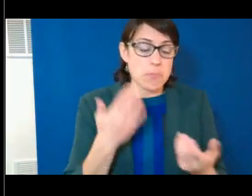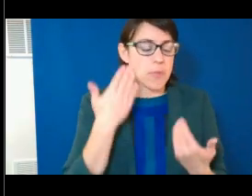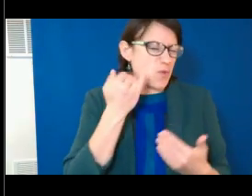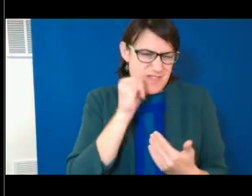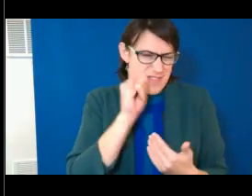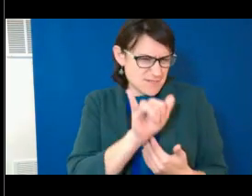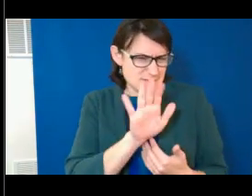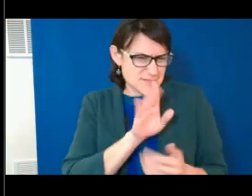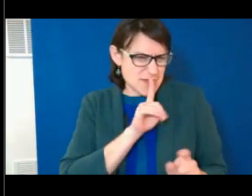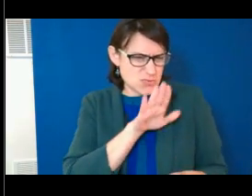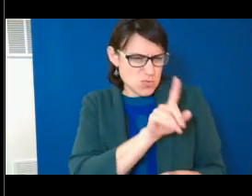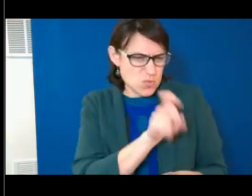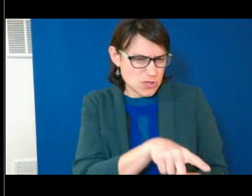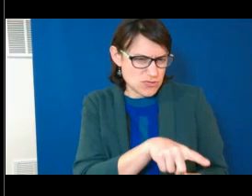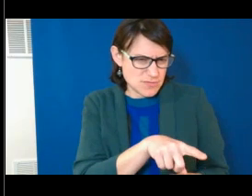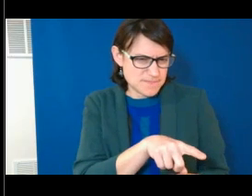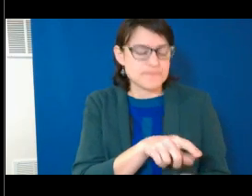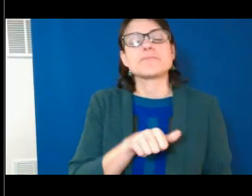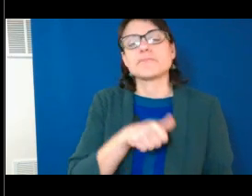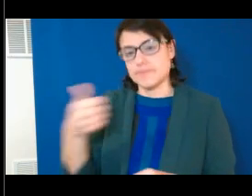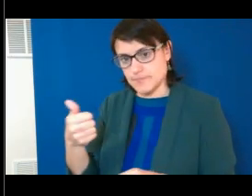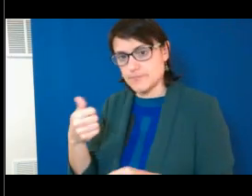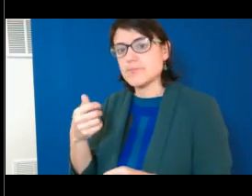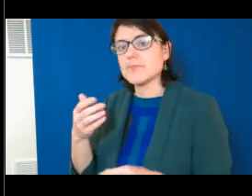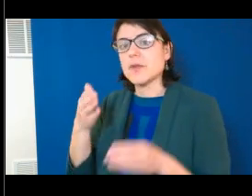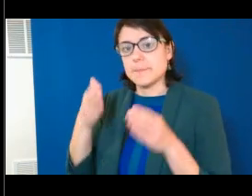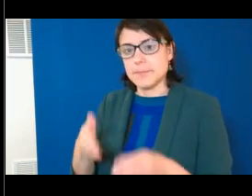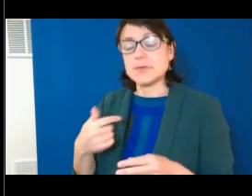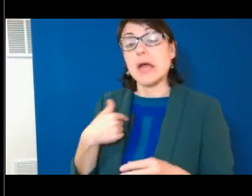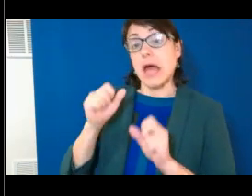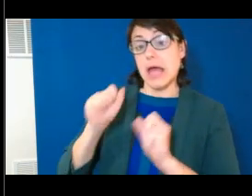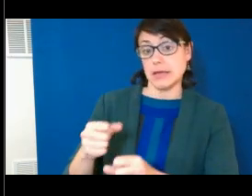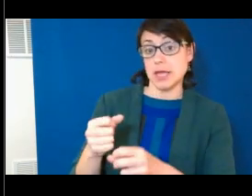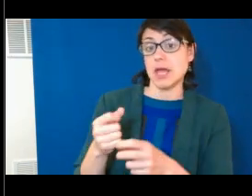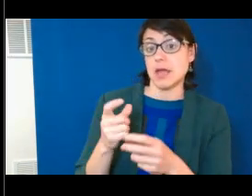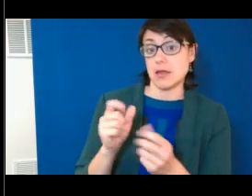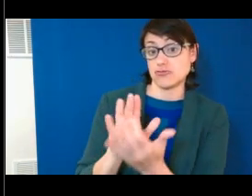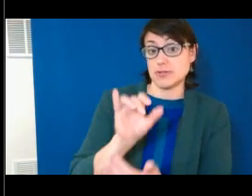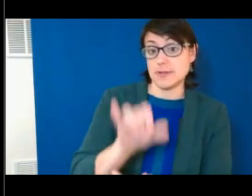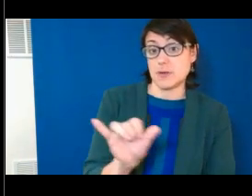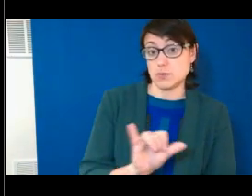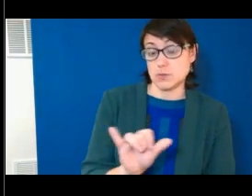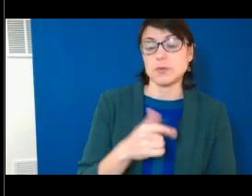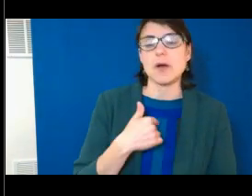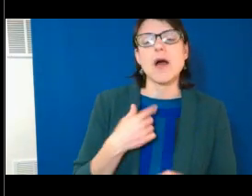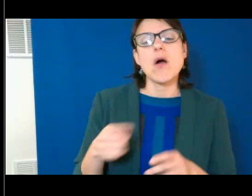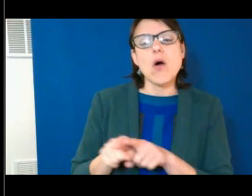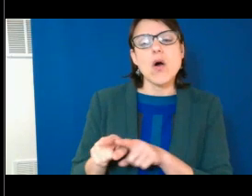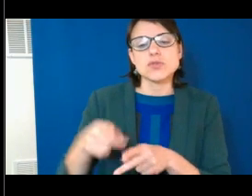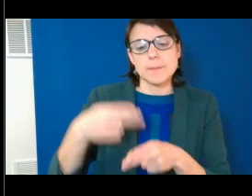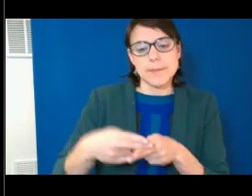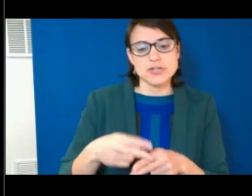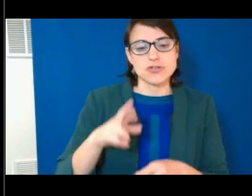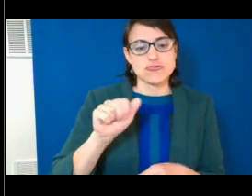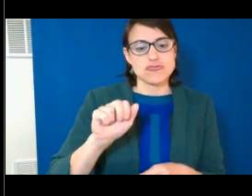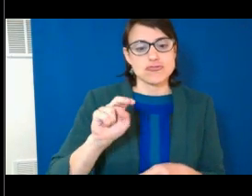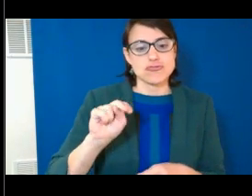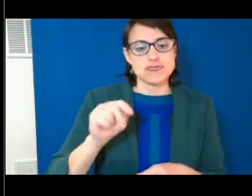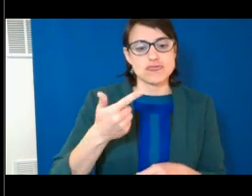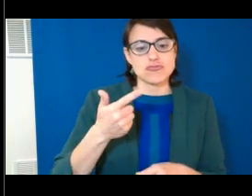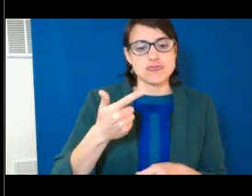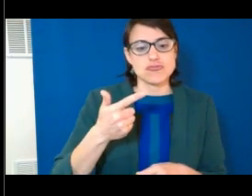Yeah, I can just speak a little bit to that too, because I also mentioned the Marine Debris Tracker app for the